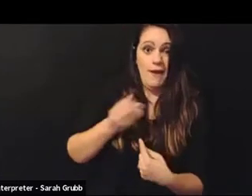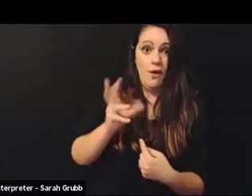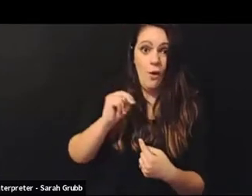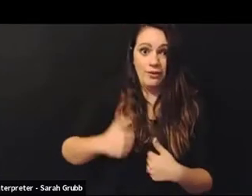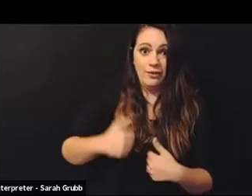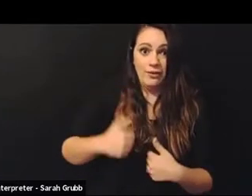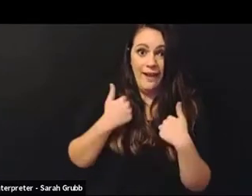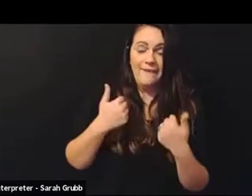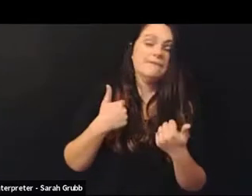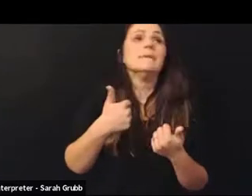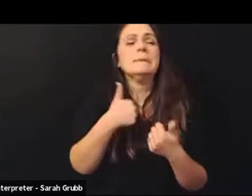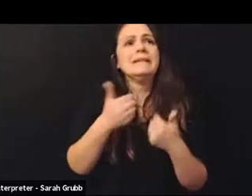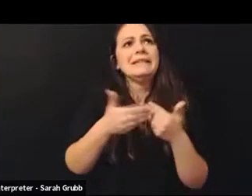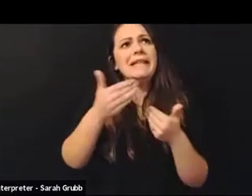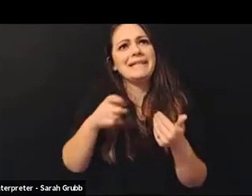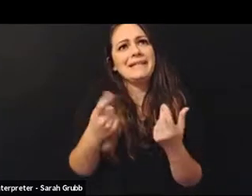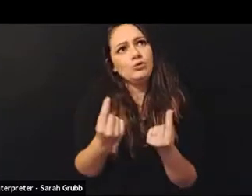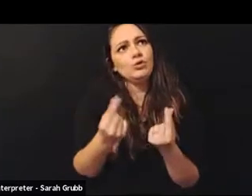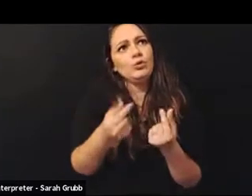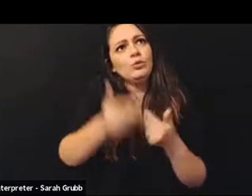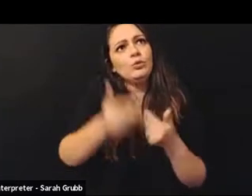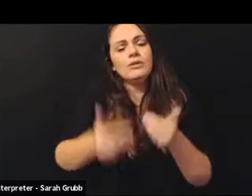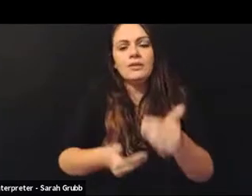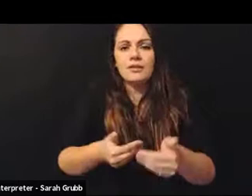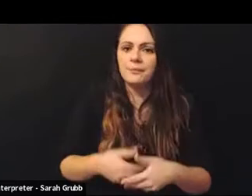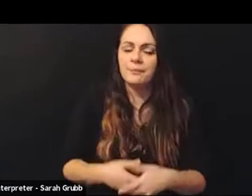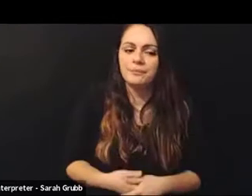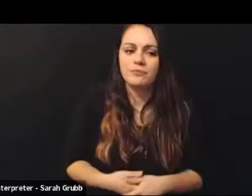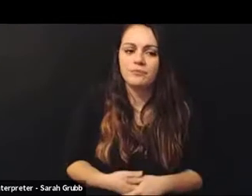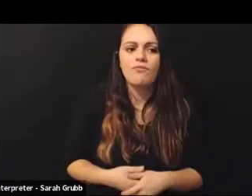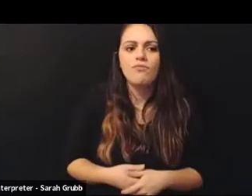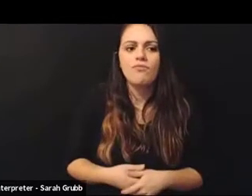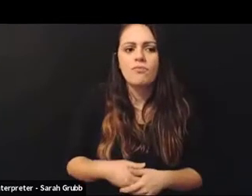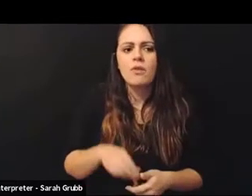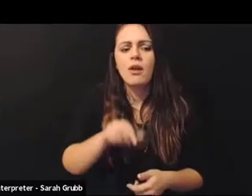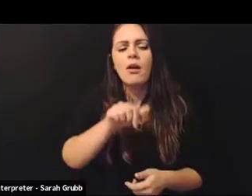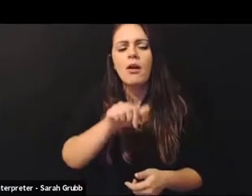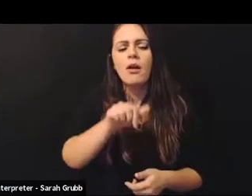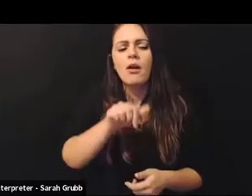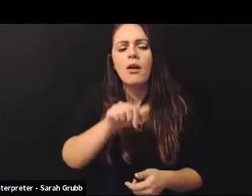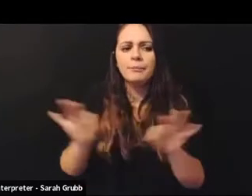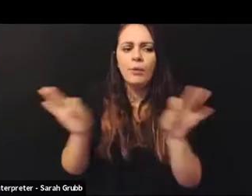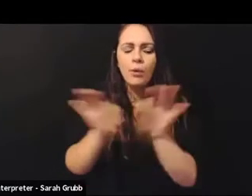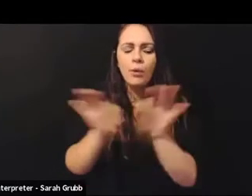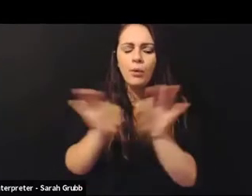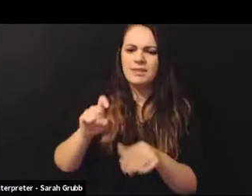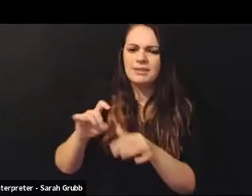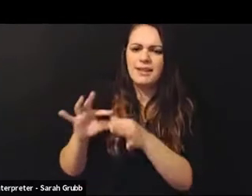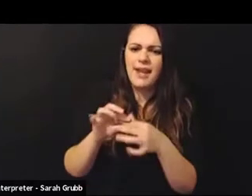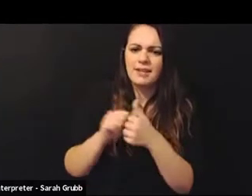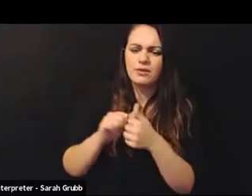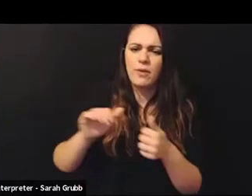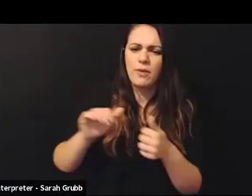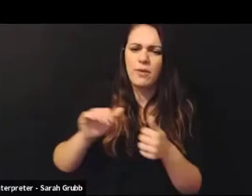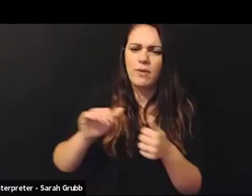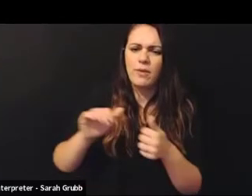need to do? What also helps, I think, is really connecting it to the child's home or experience. So